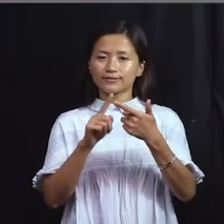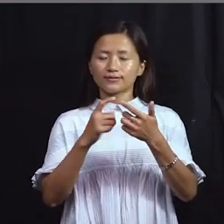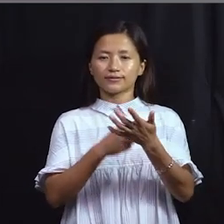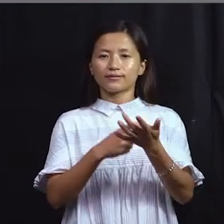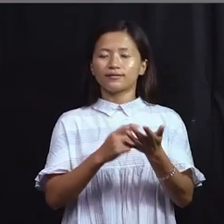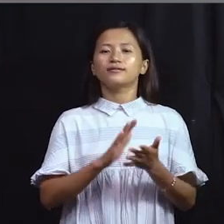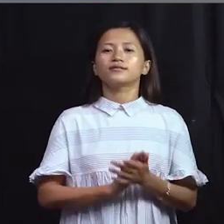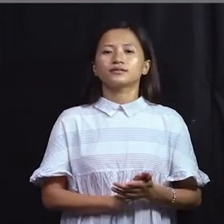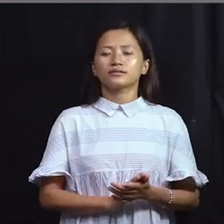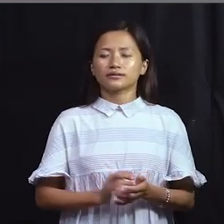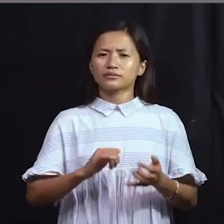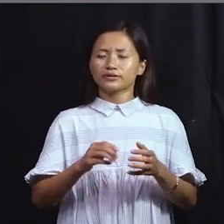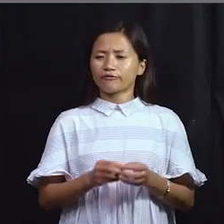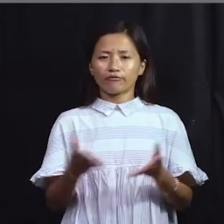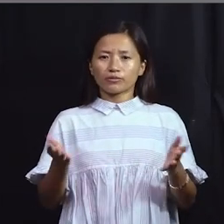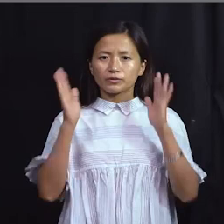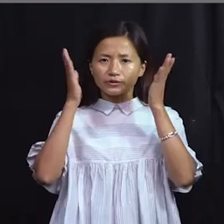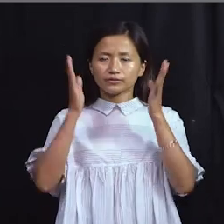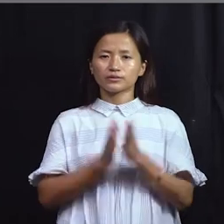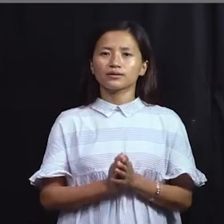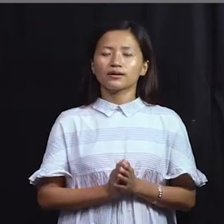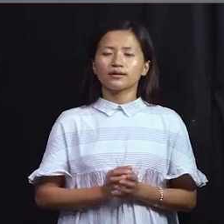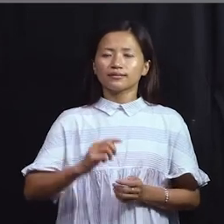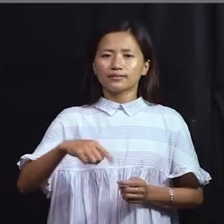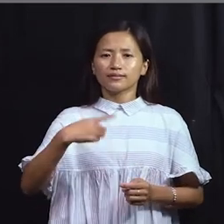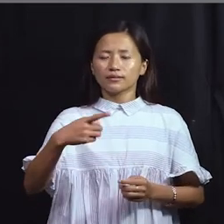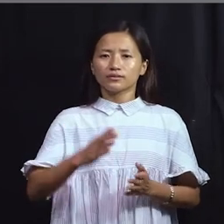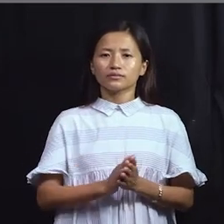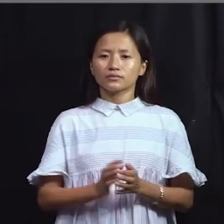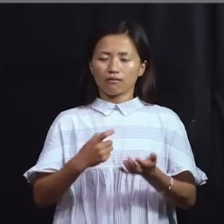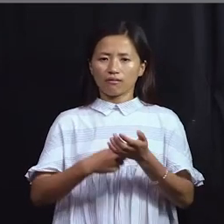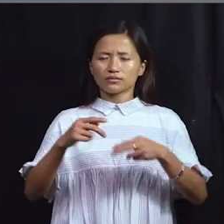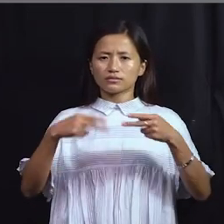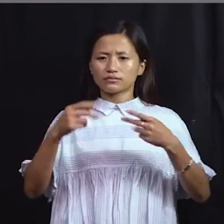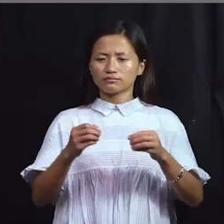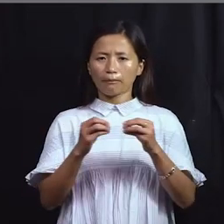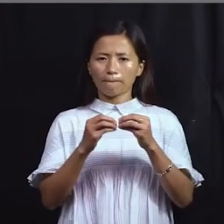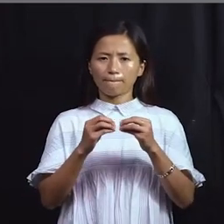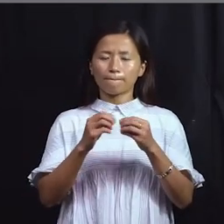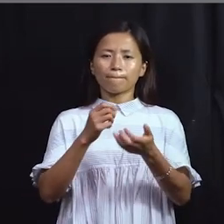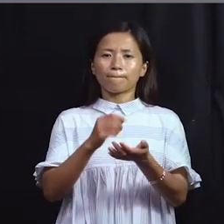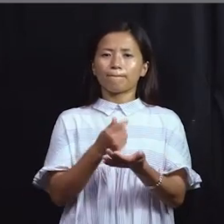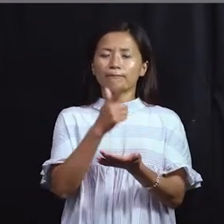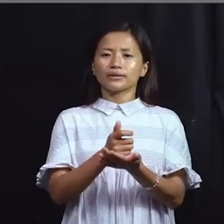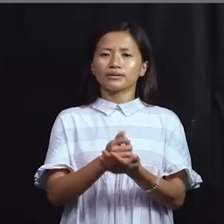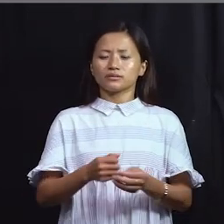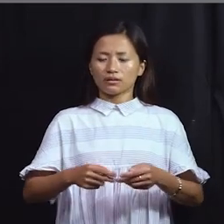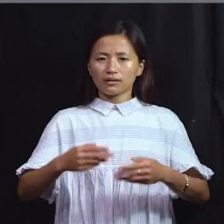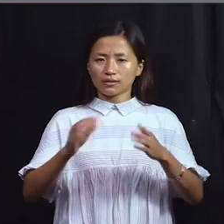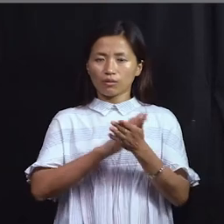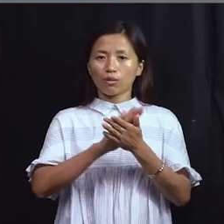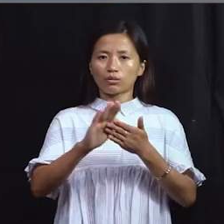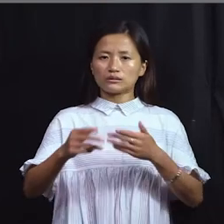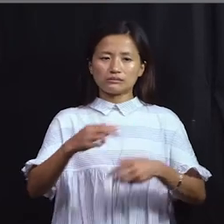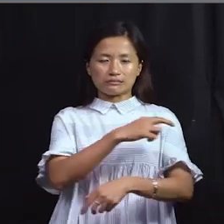be any forms of services, telecommunications, restaurants, banking, corporate, hotels, so and so forth.